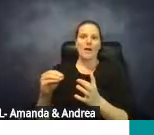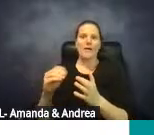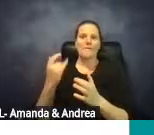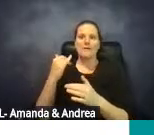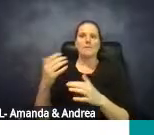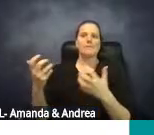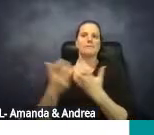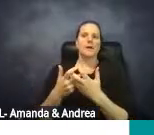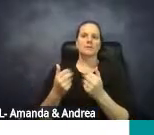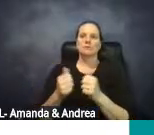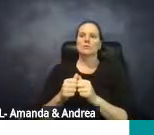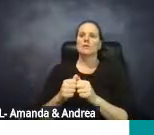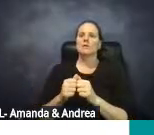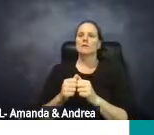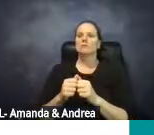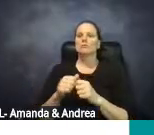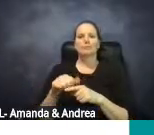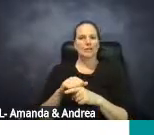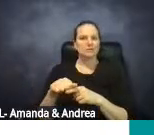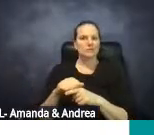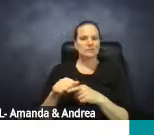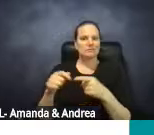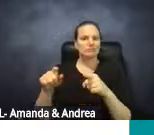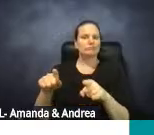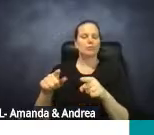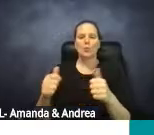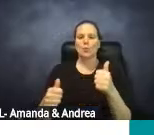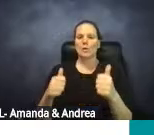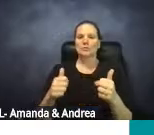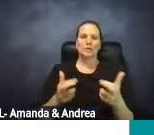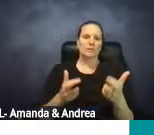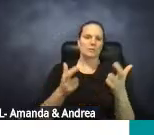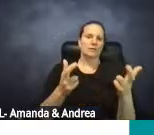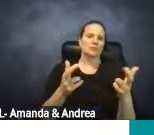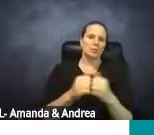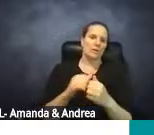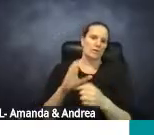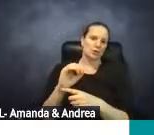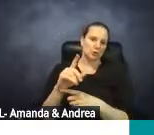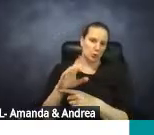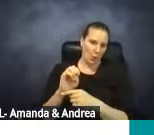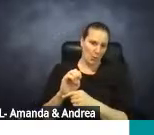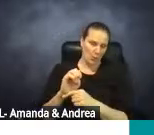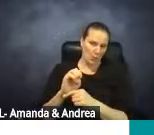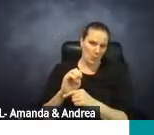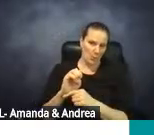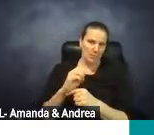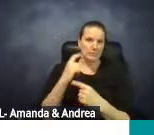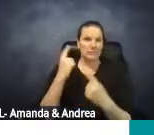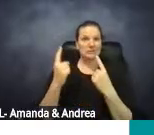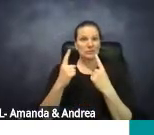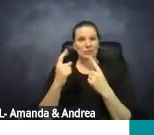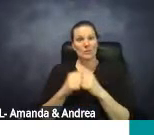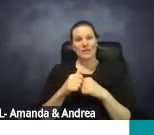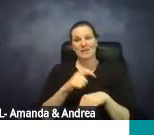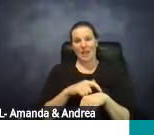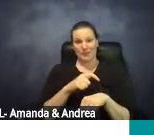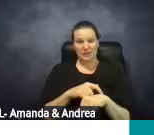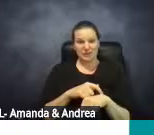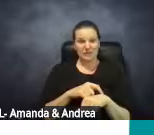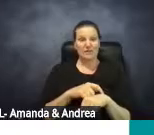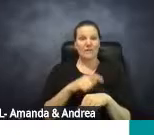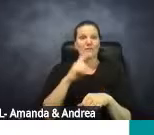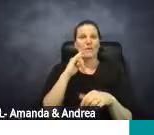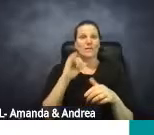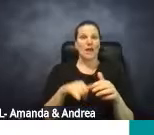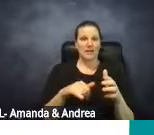or practices, or which recommendations are within the scope of the agencies, and considerations around timing for procurement, as well as